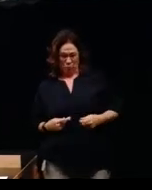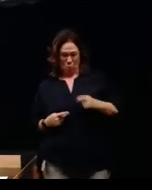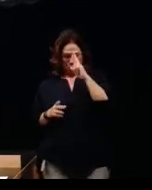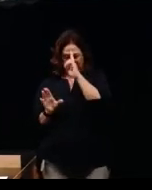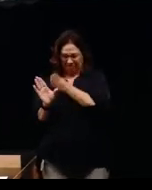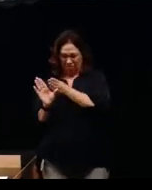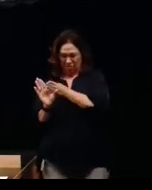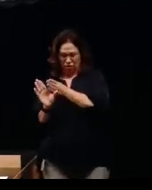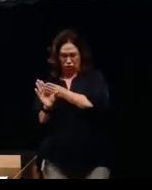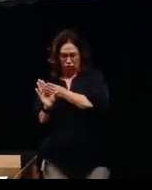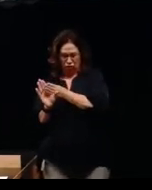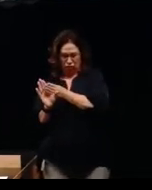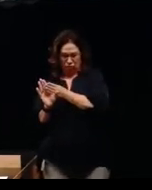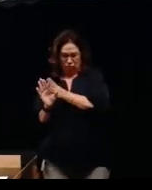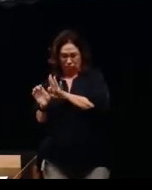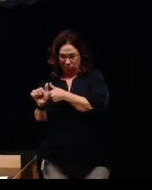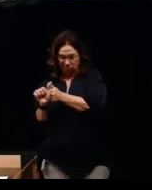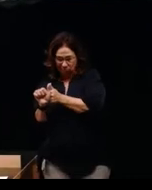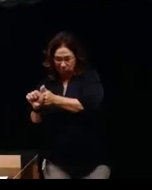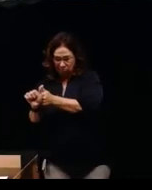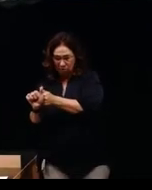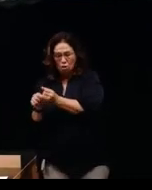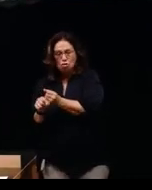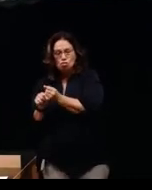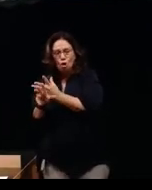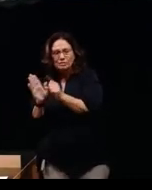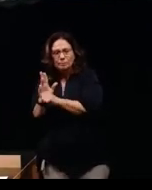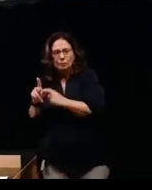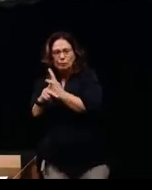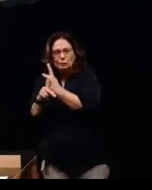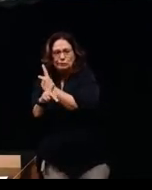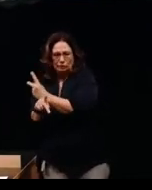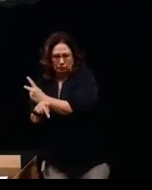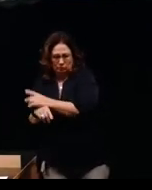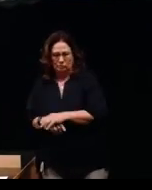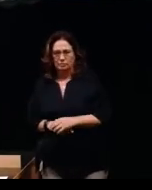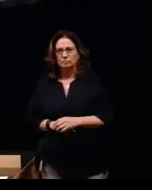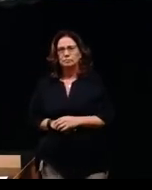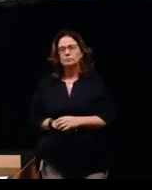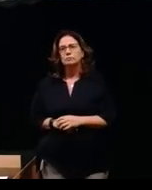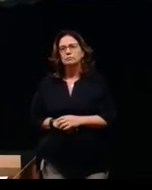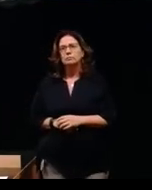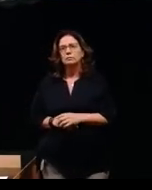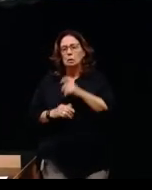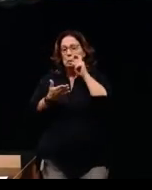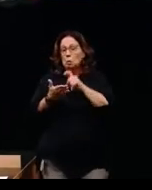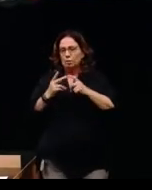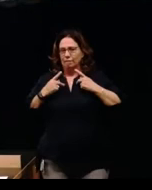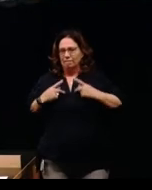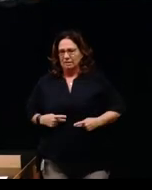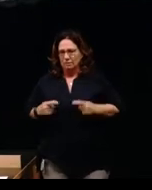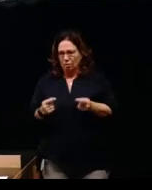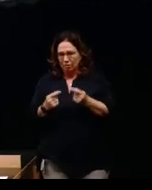have precipitated the symptoms? Most notably, physical injury and